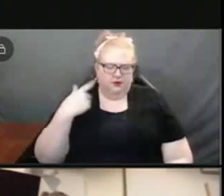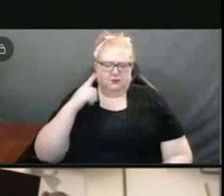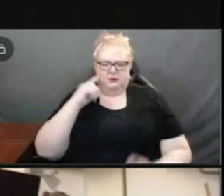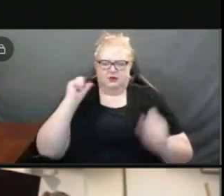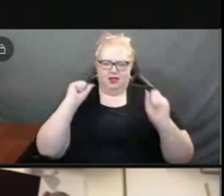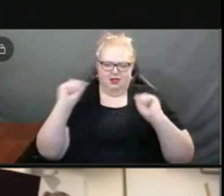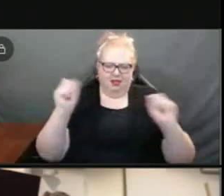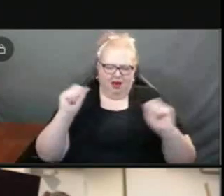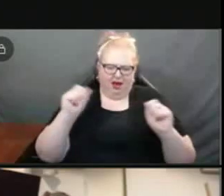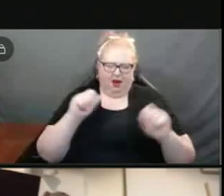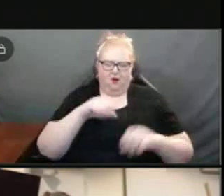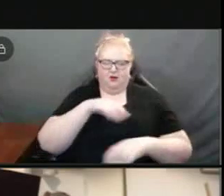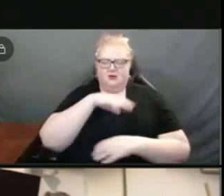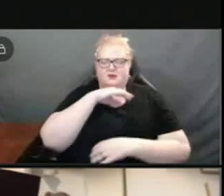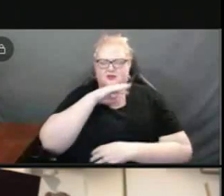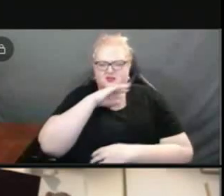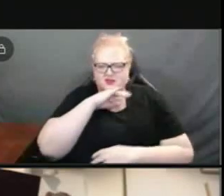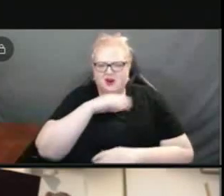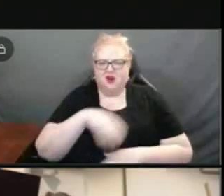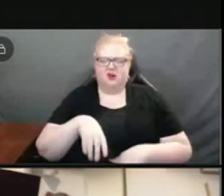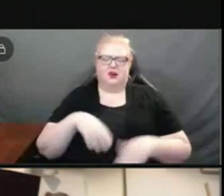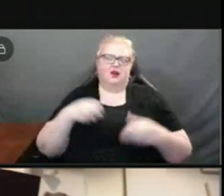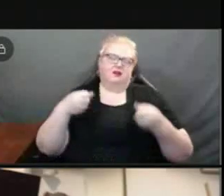was dirty, it was dusty.